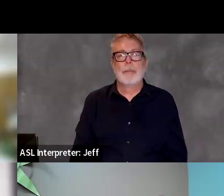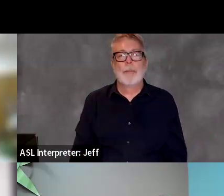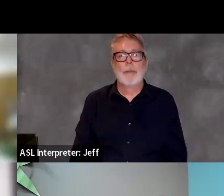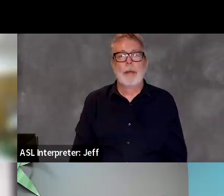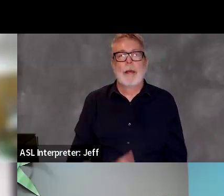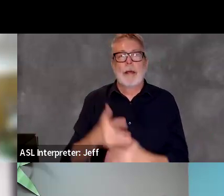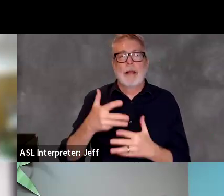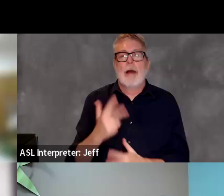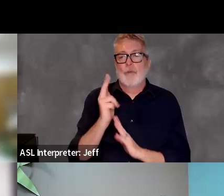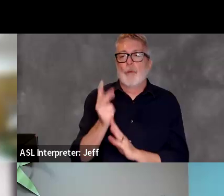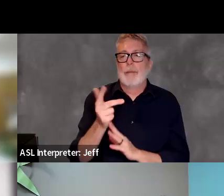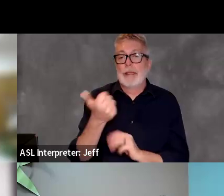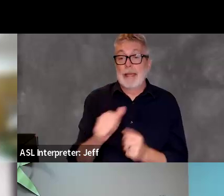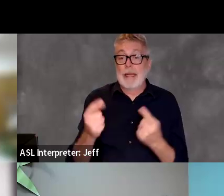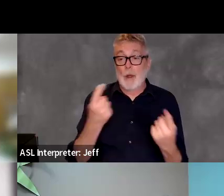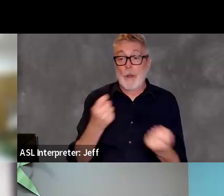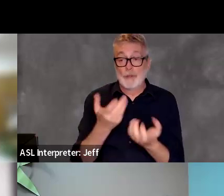3 minutes left. Questions?